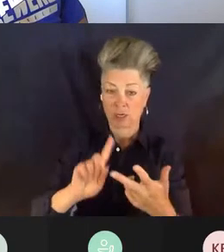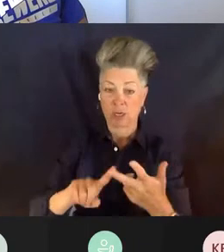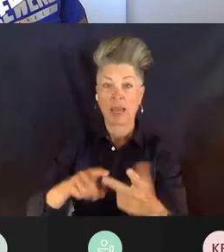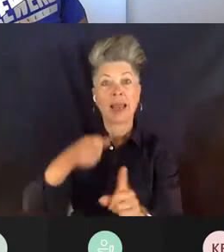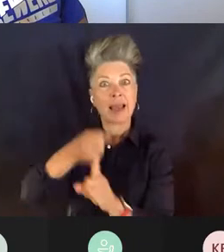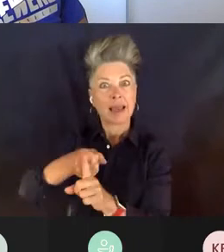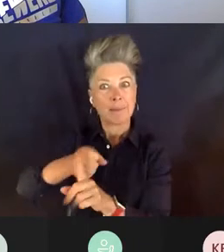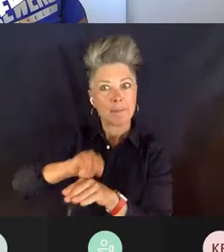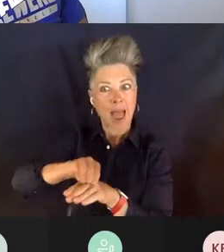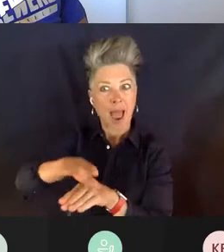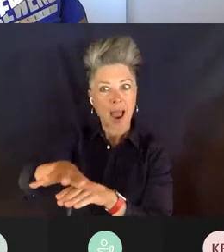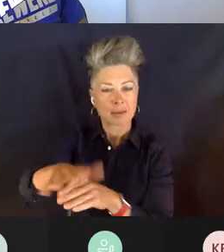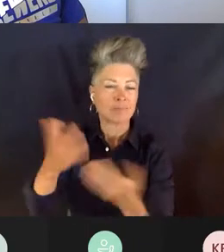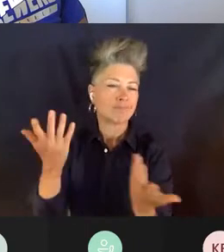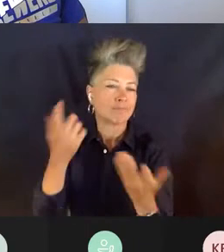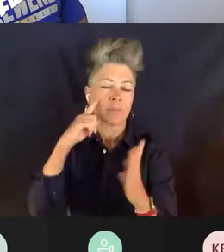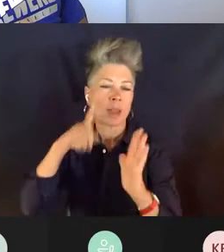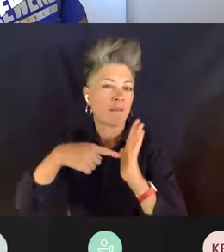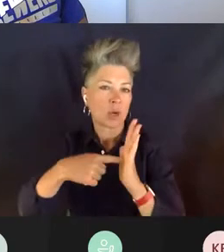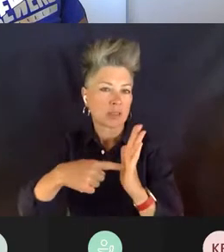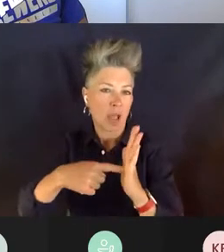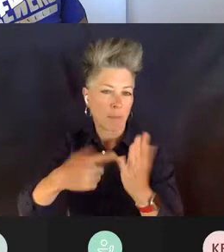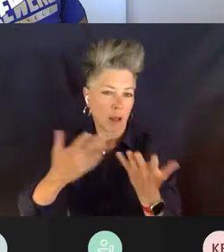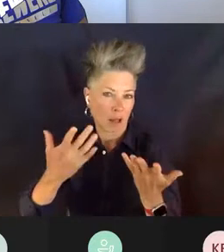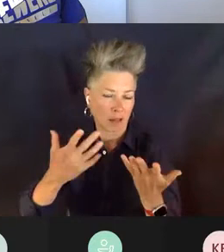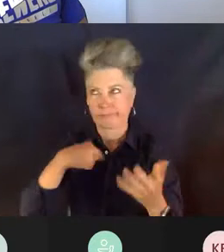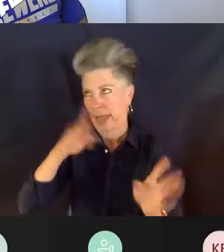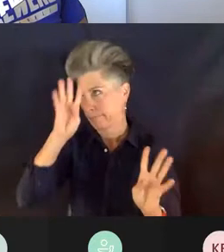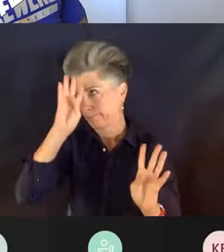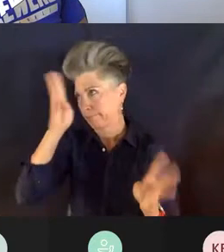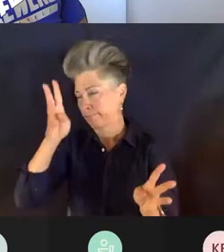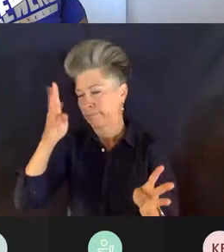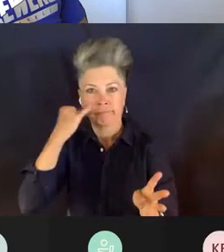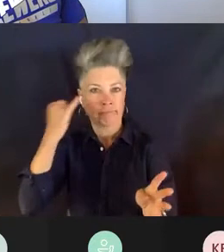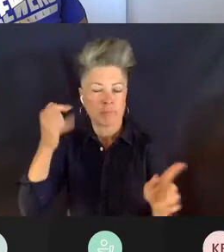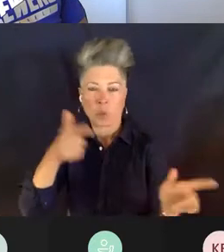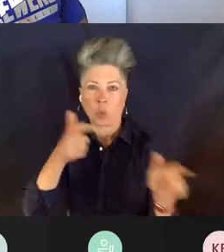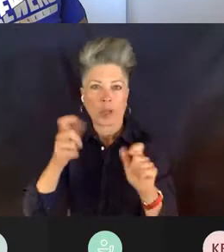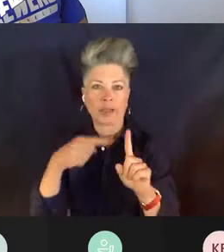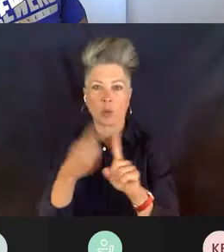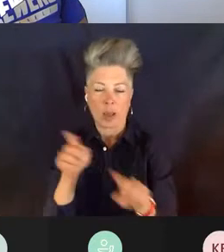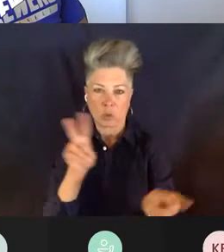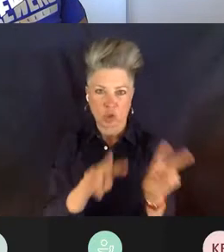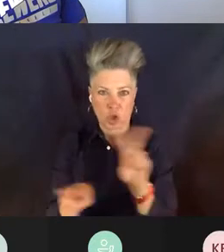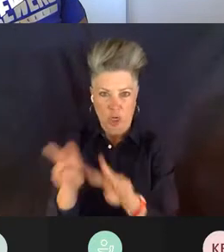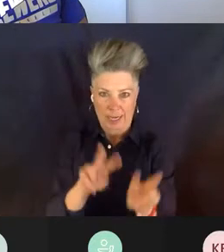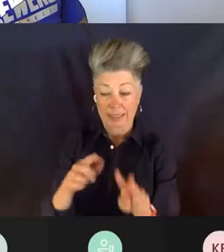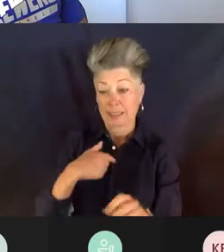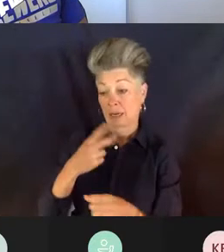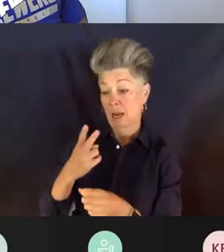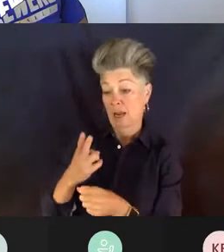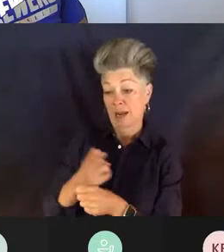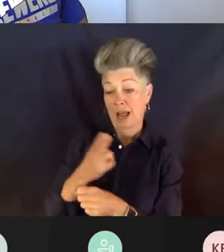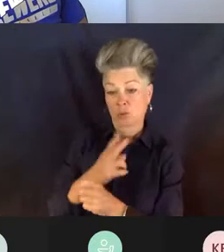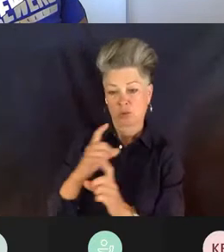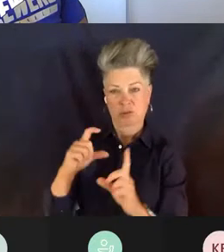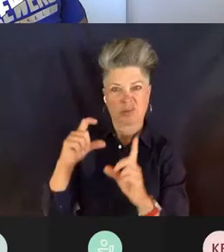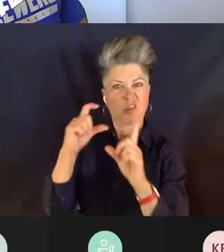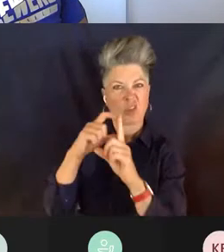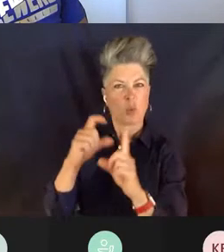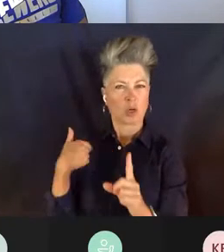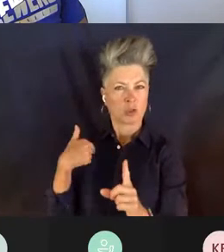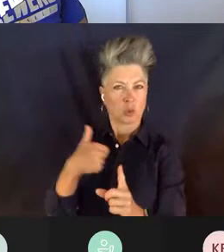example, this is just something that I came up with really quickly when I was looking at this, and I used basically the words that